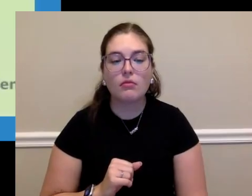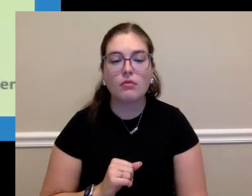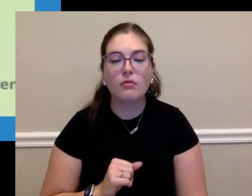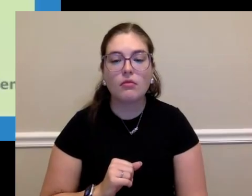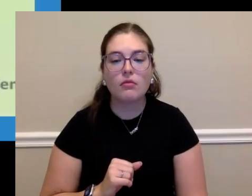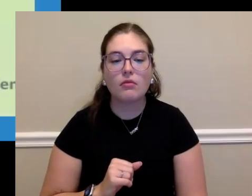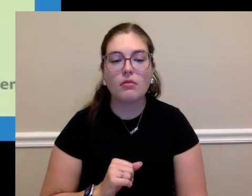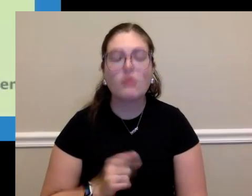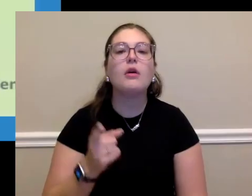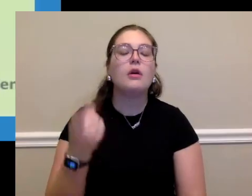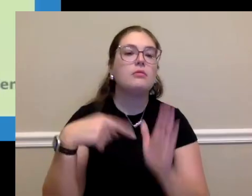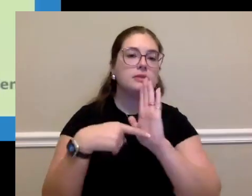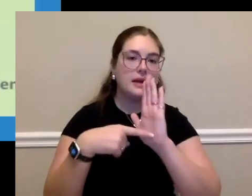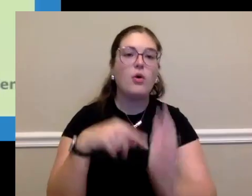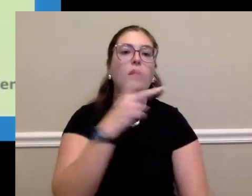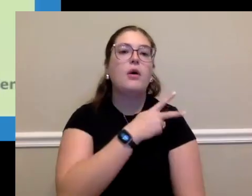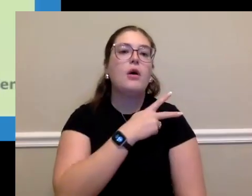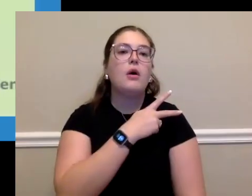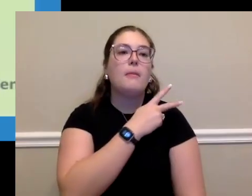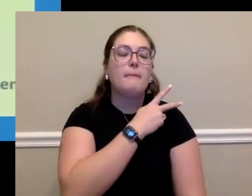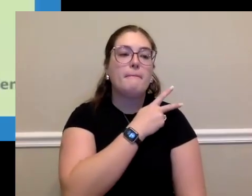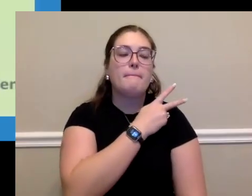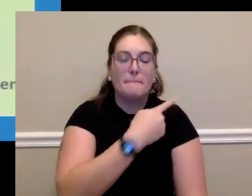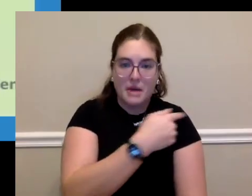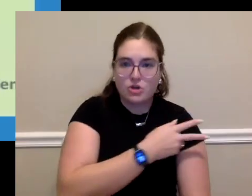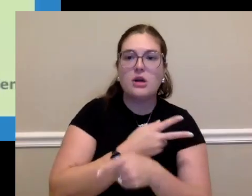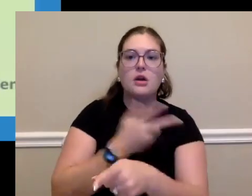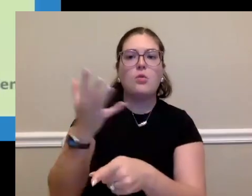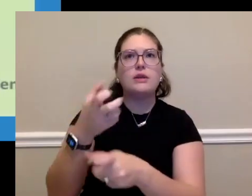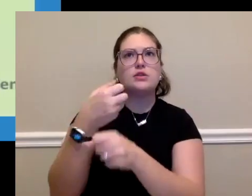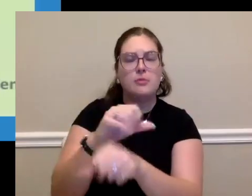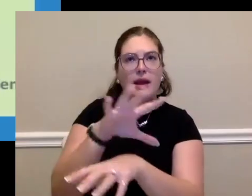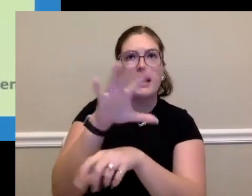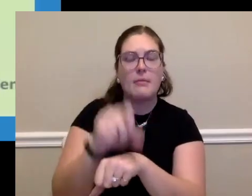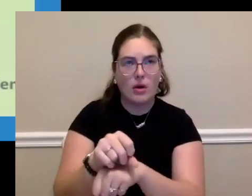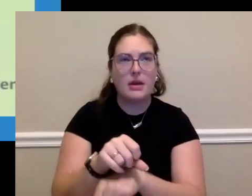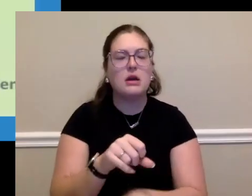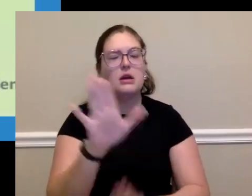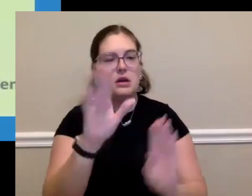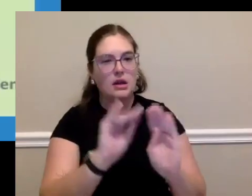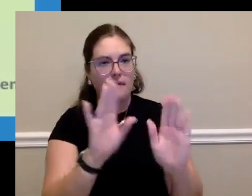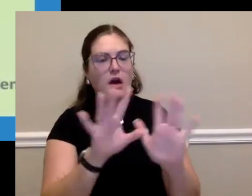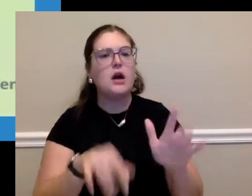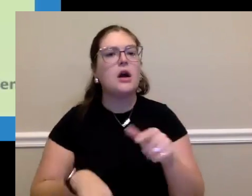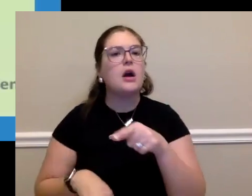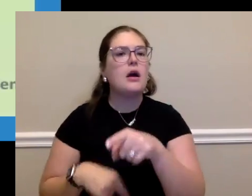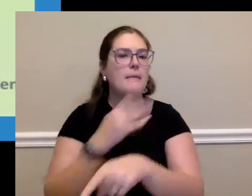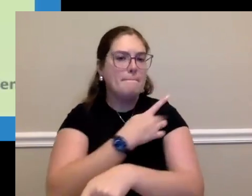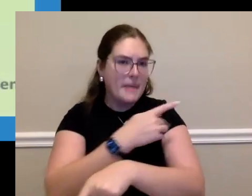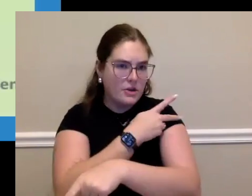do we tackle this in Spanish? So the patient who uses they,